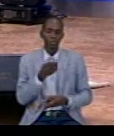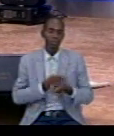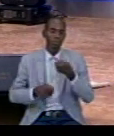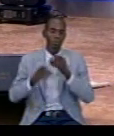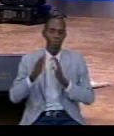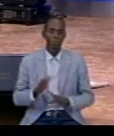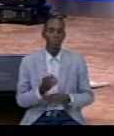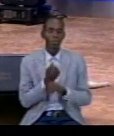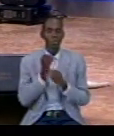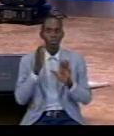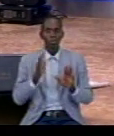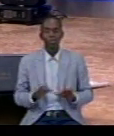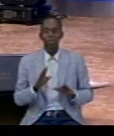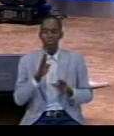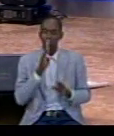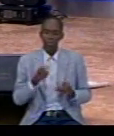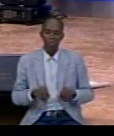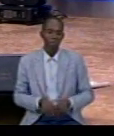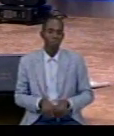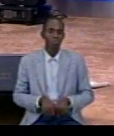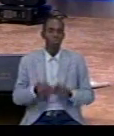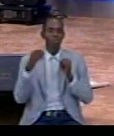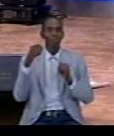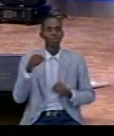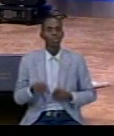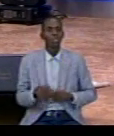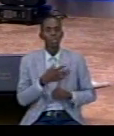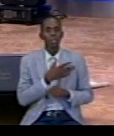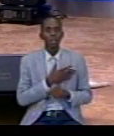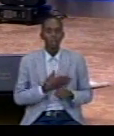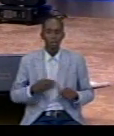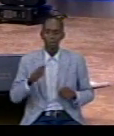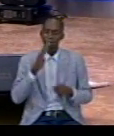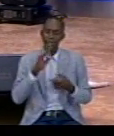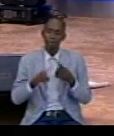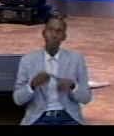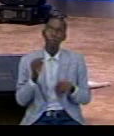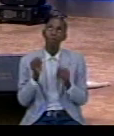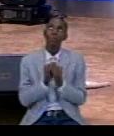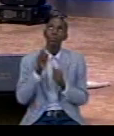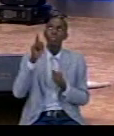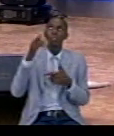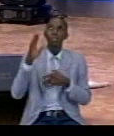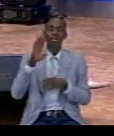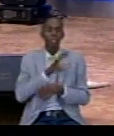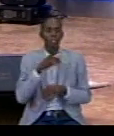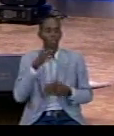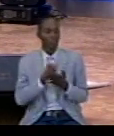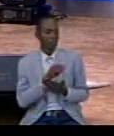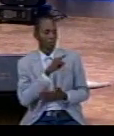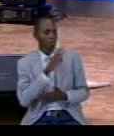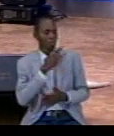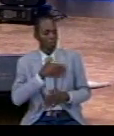the wall of demarcation, be broken down, and befriend him. Let him say, you are my friend, because I have called you, I have chosen